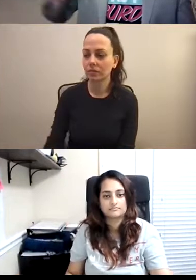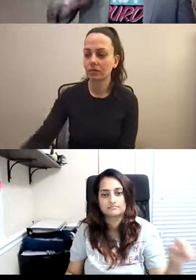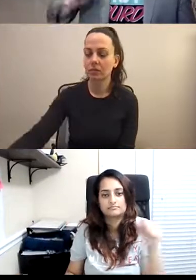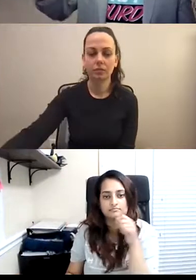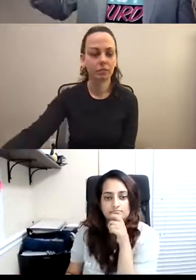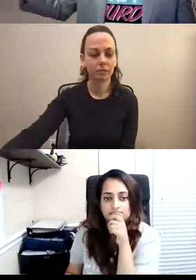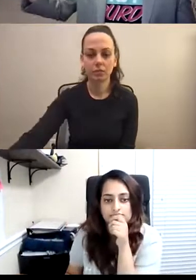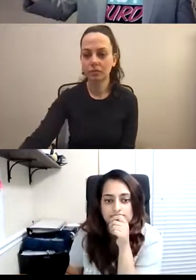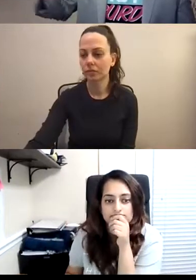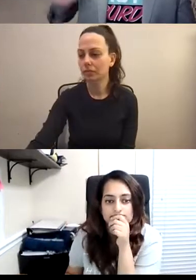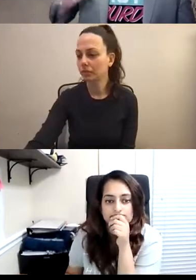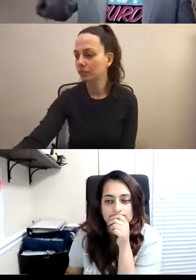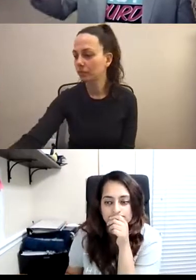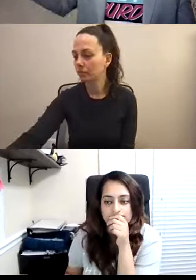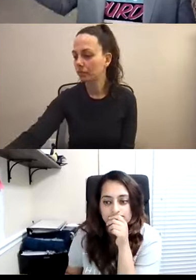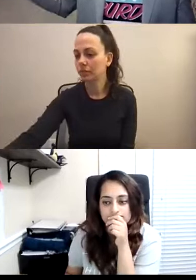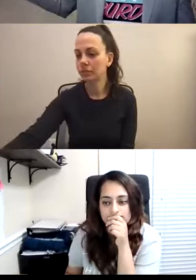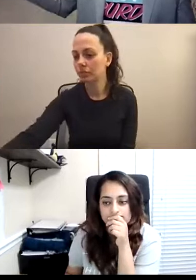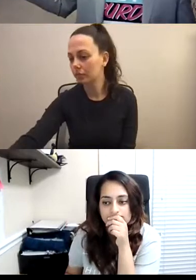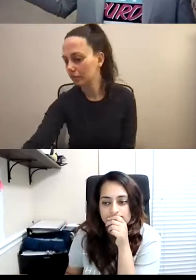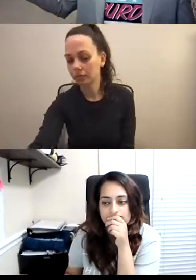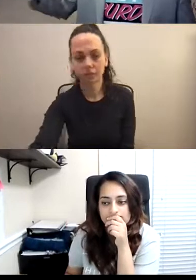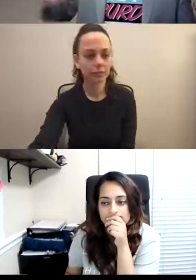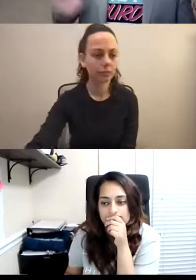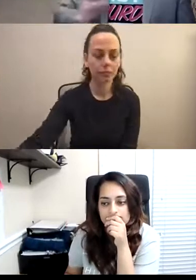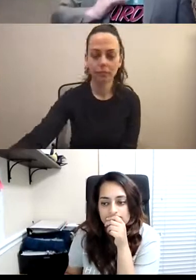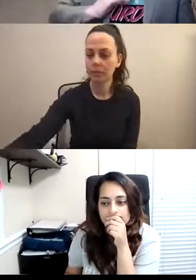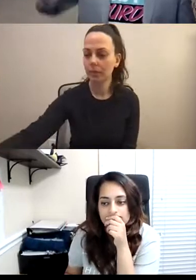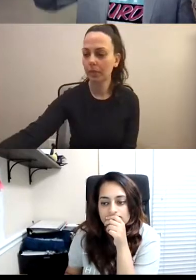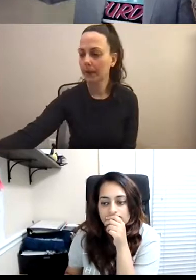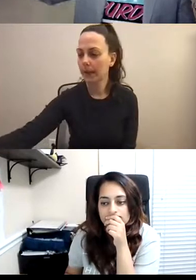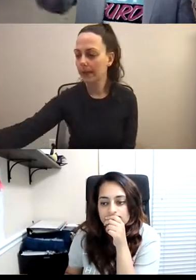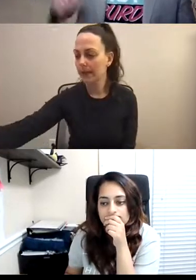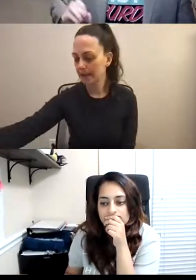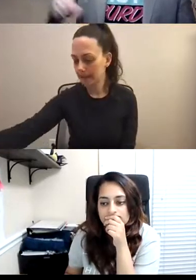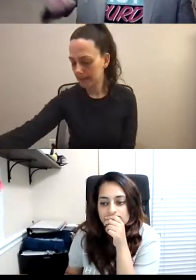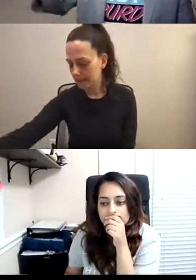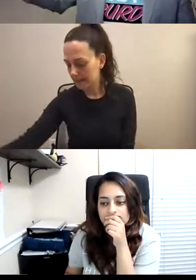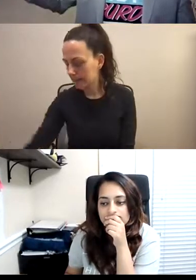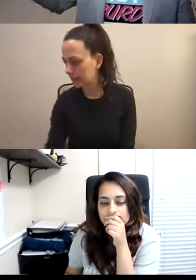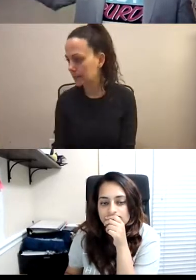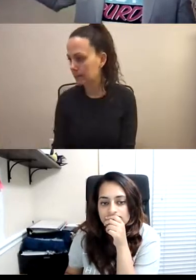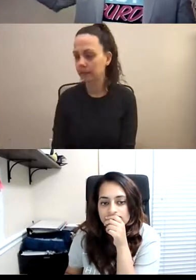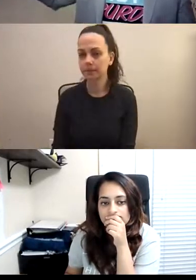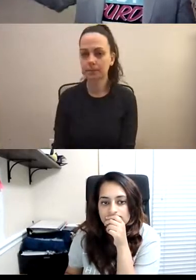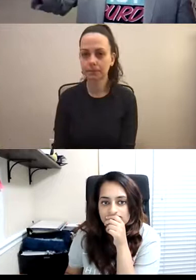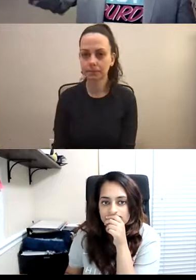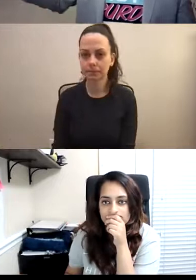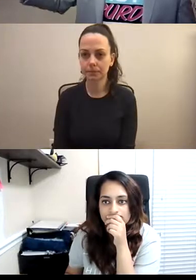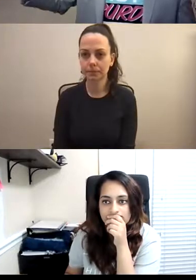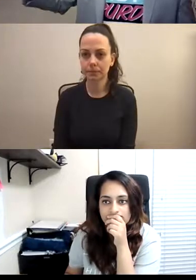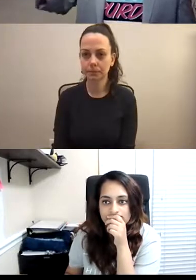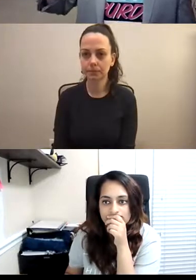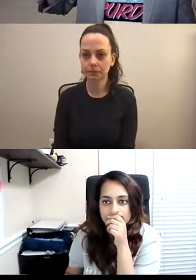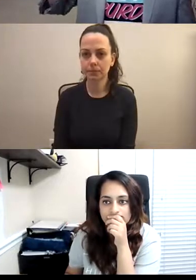what holds a lot of people back in using the apps too. We overcompensate for what we think the world wants to